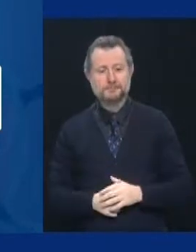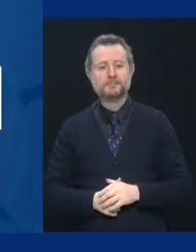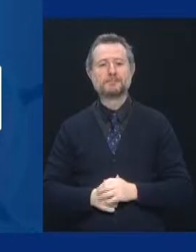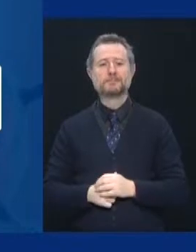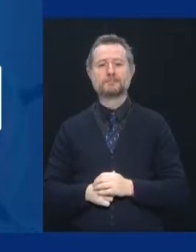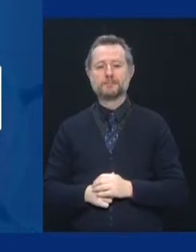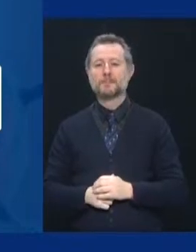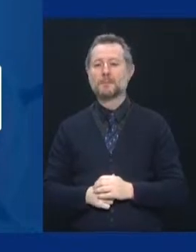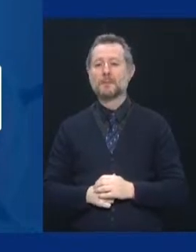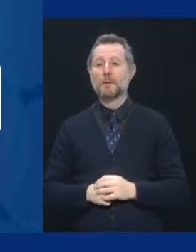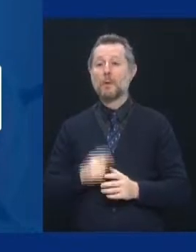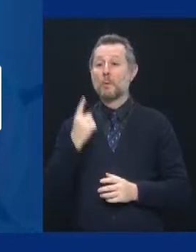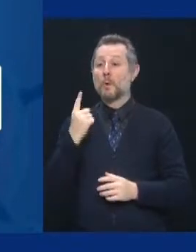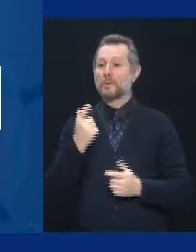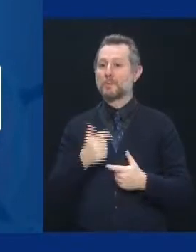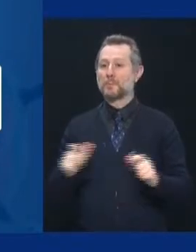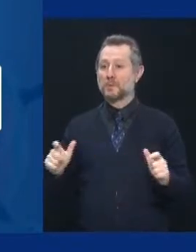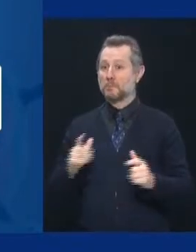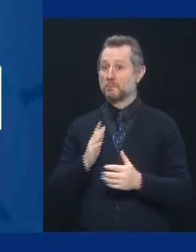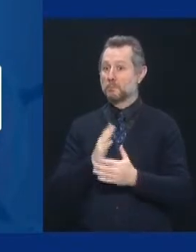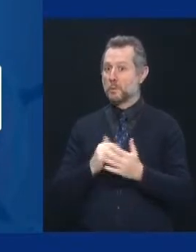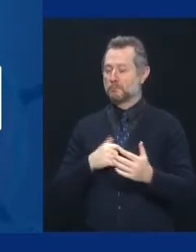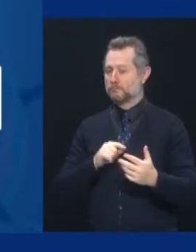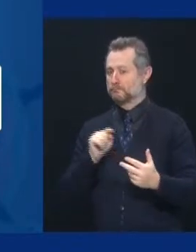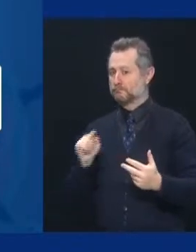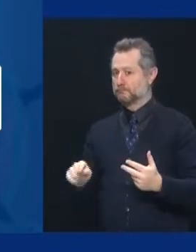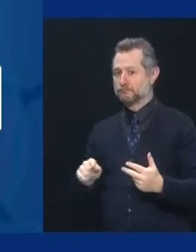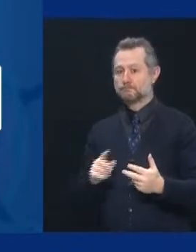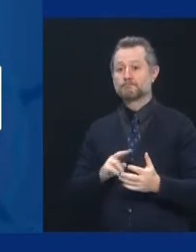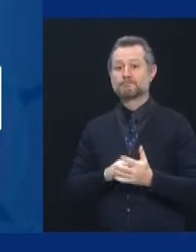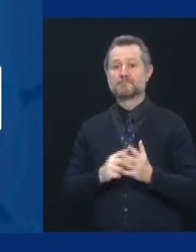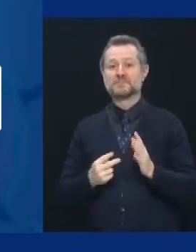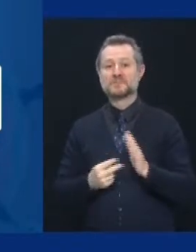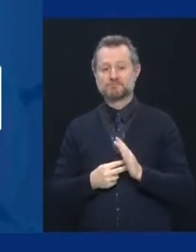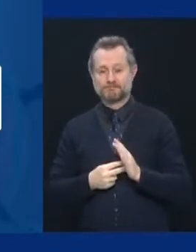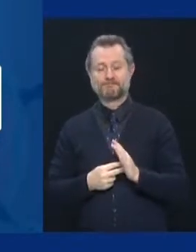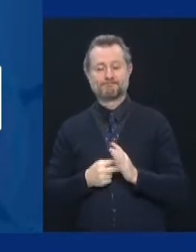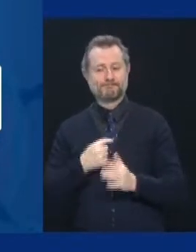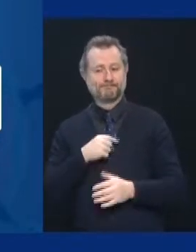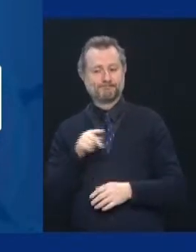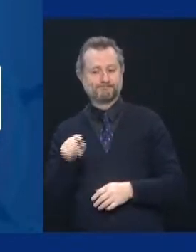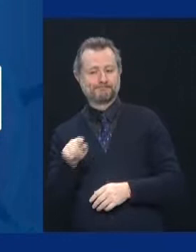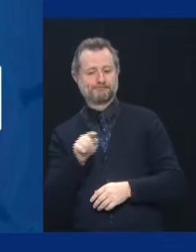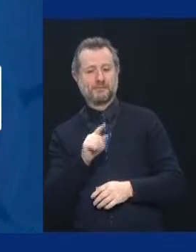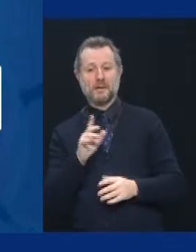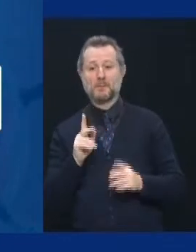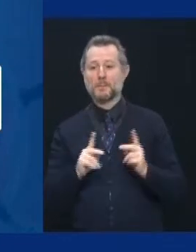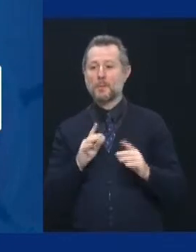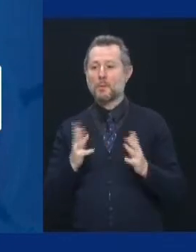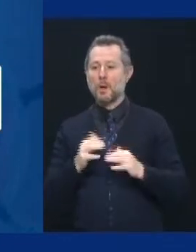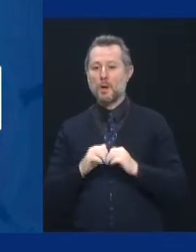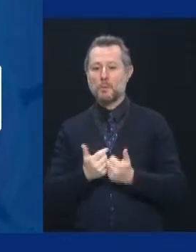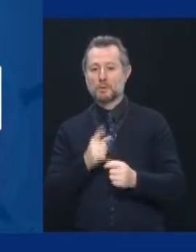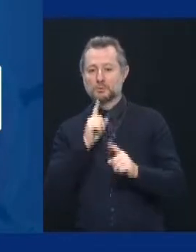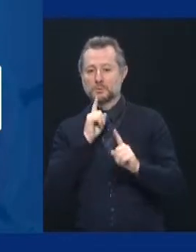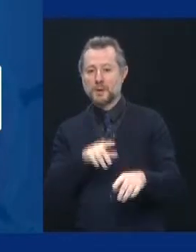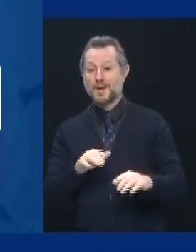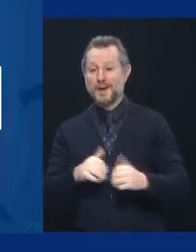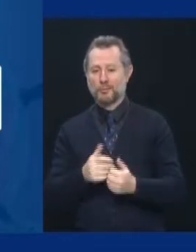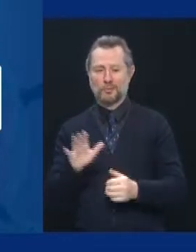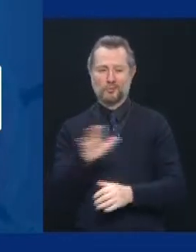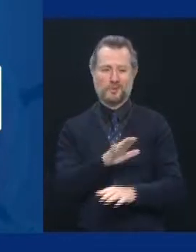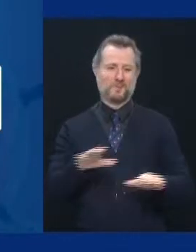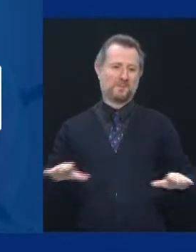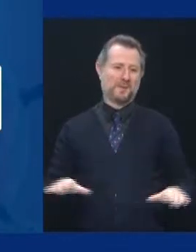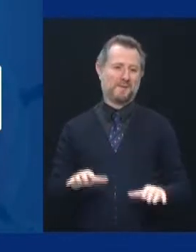major component of this is how people react to COVID and their behavior. And